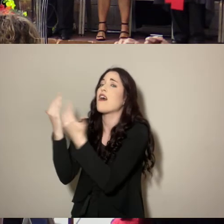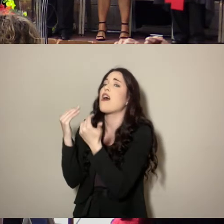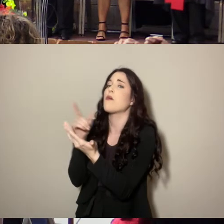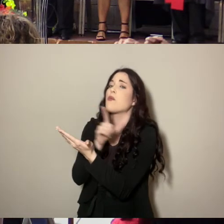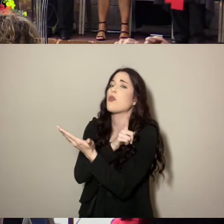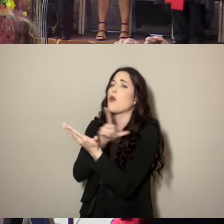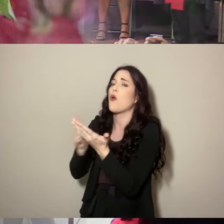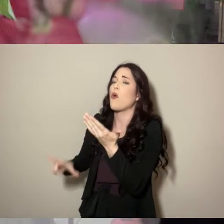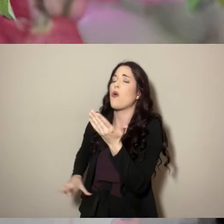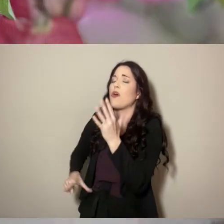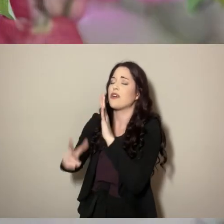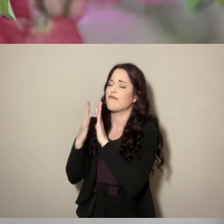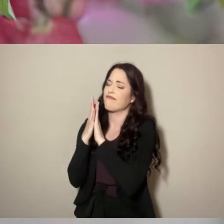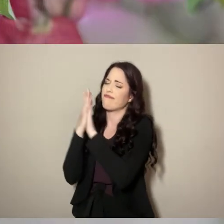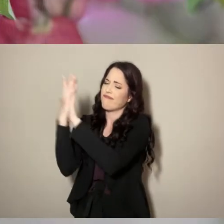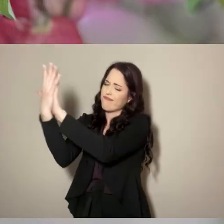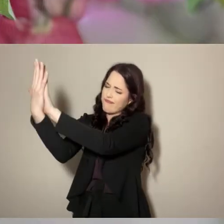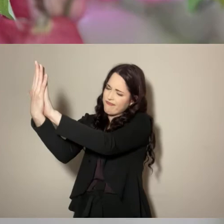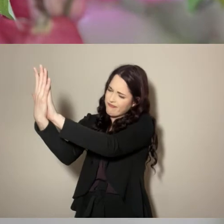abide with.